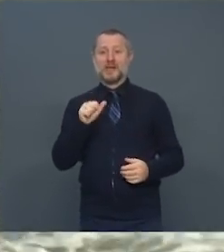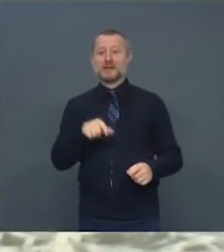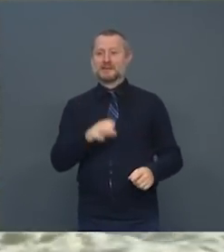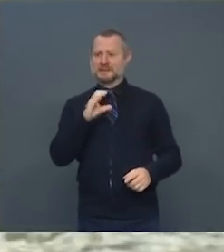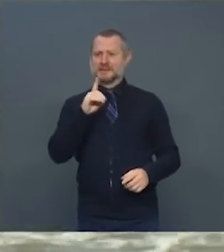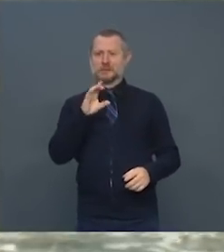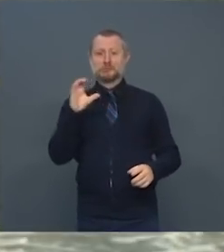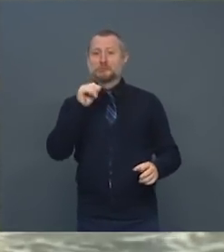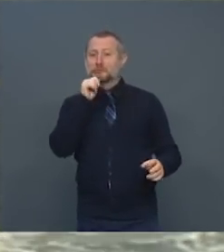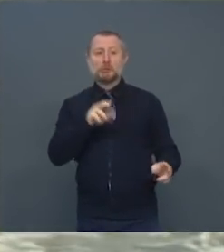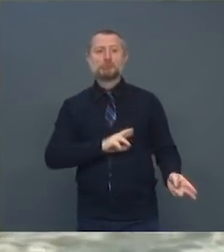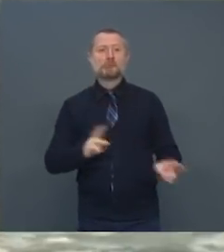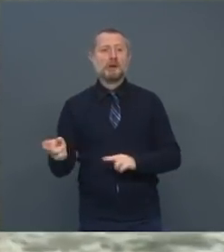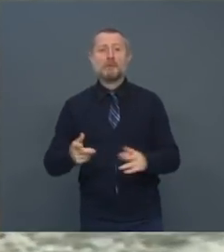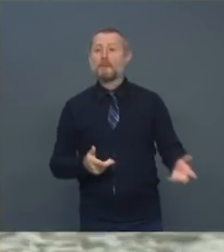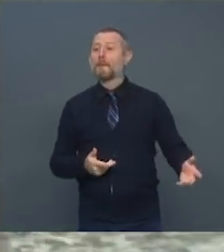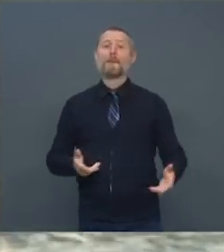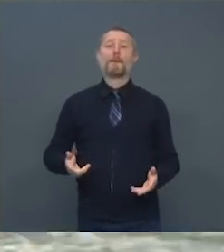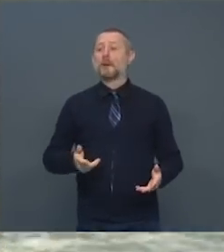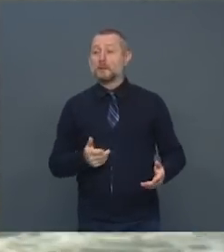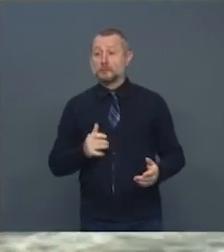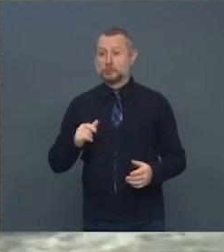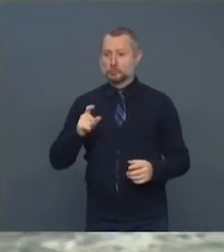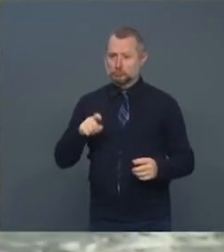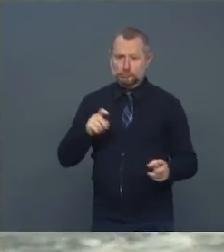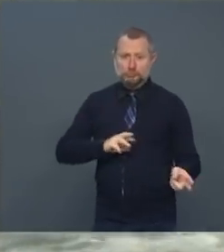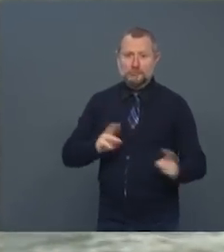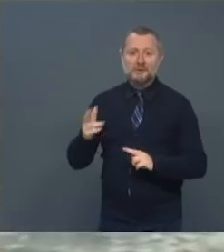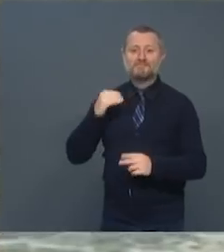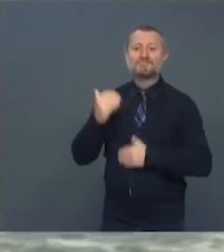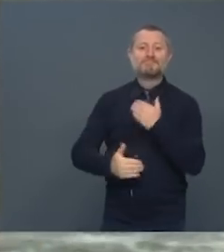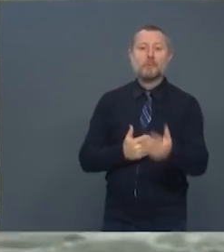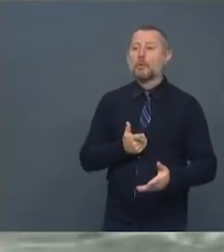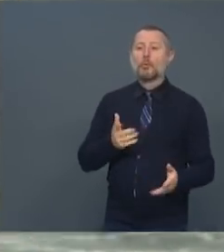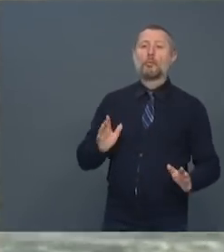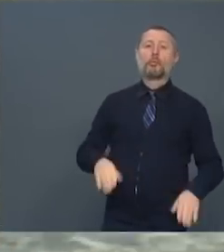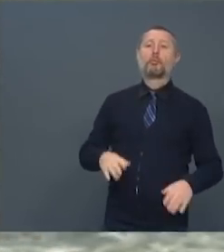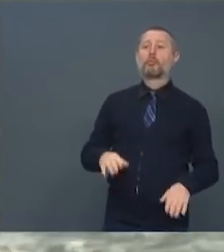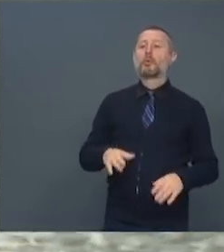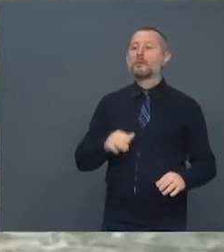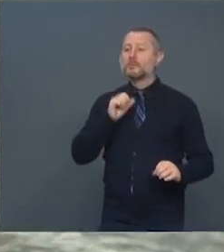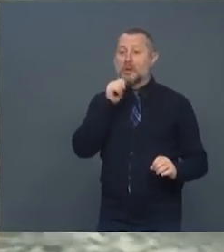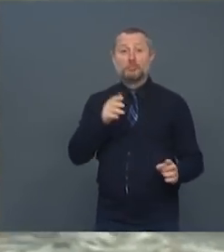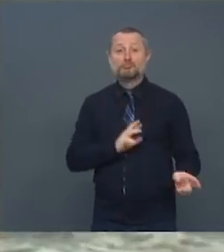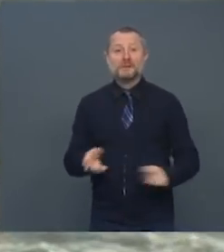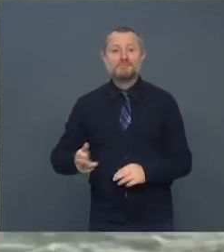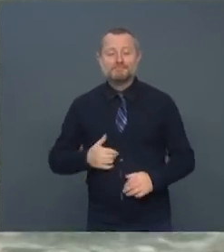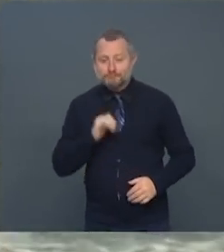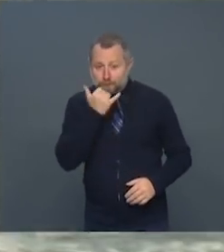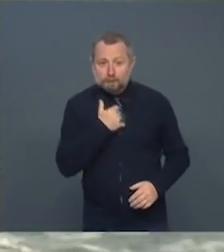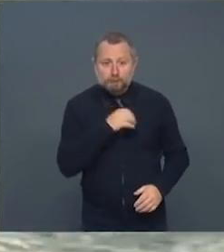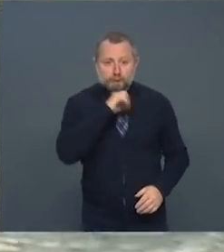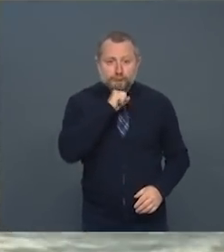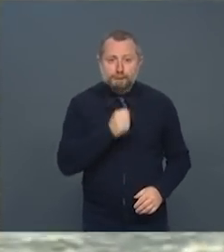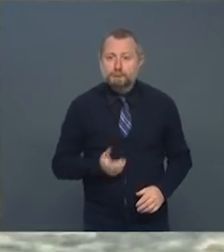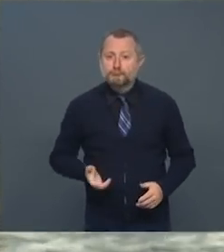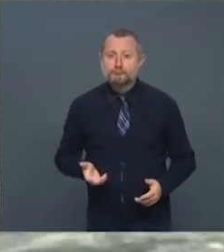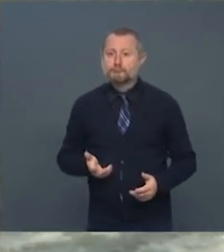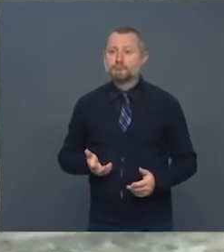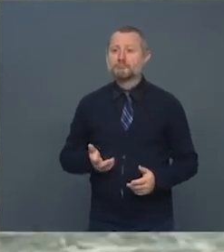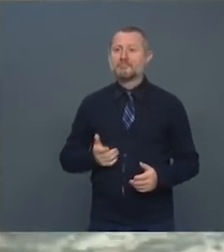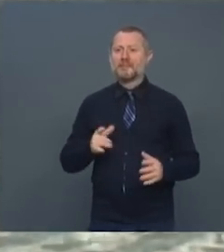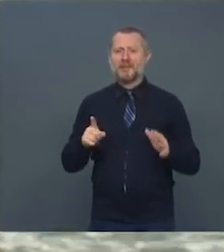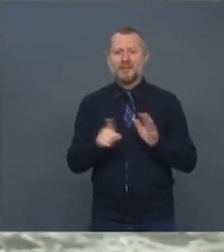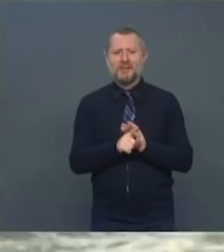public health emergency response that we didn't have in this country. But warning,